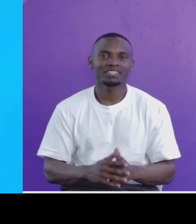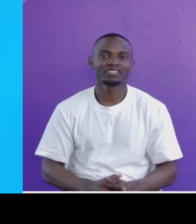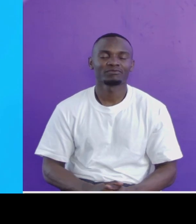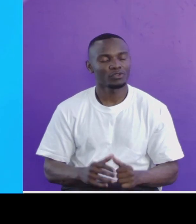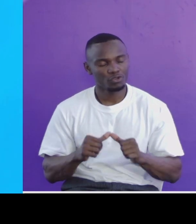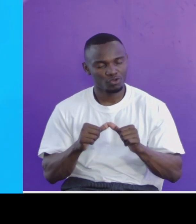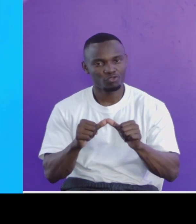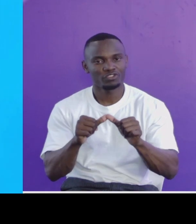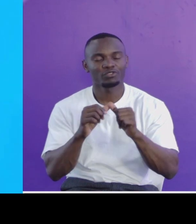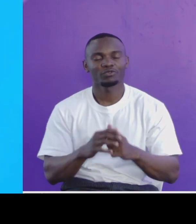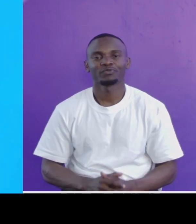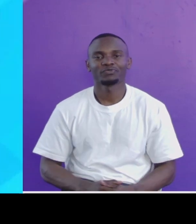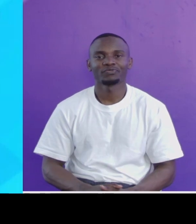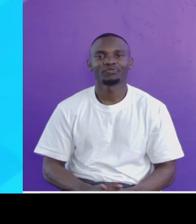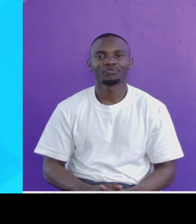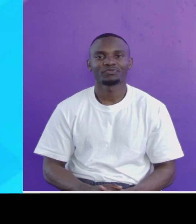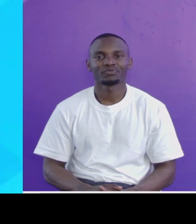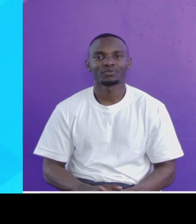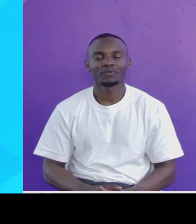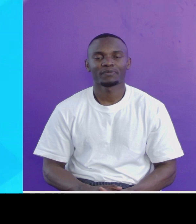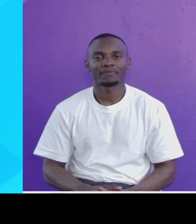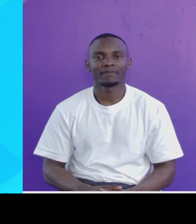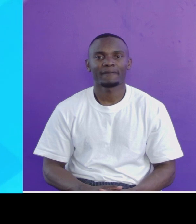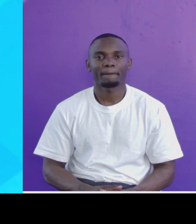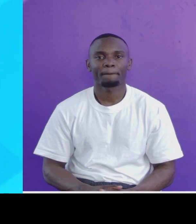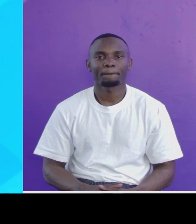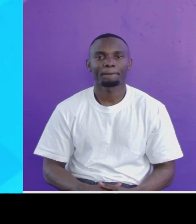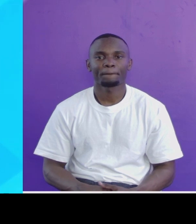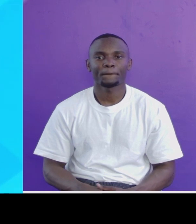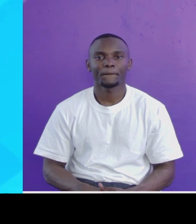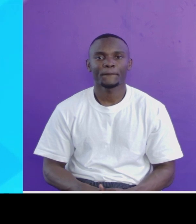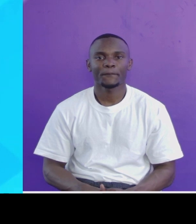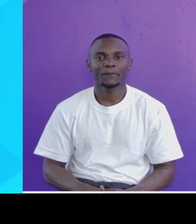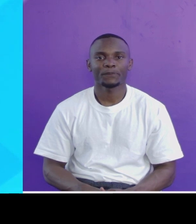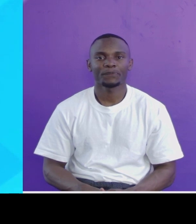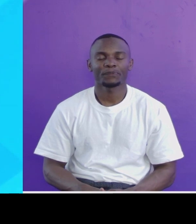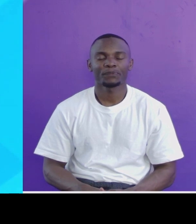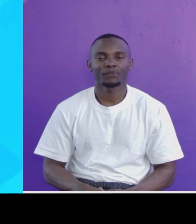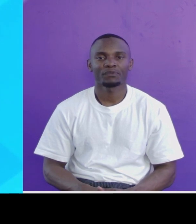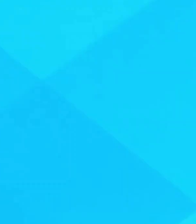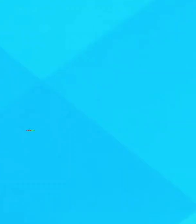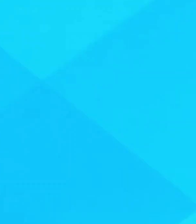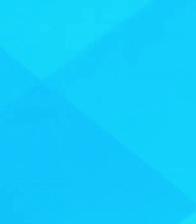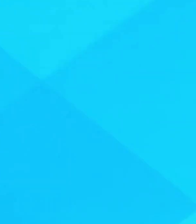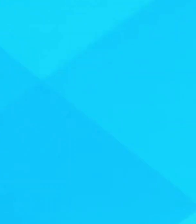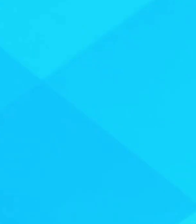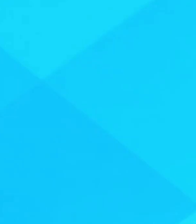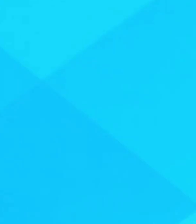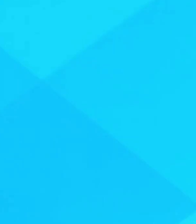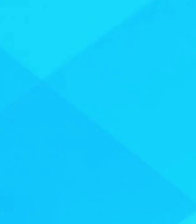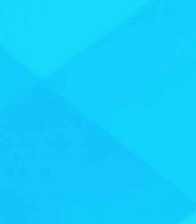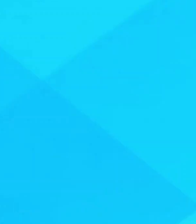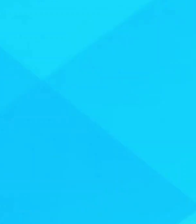continue. Yes. Yeah. It wasn't easy. Yeah. It's very positive.